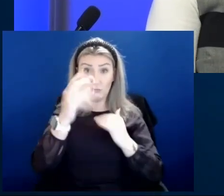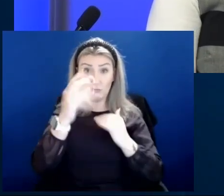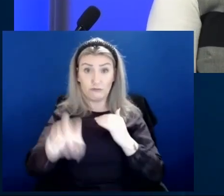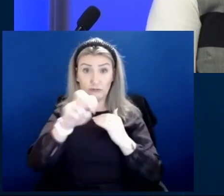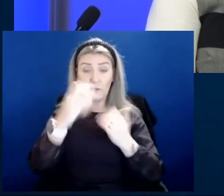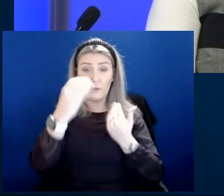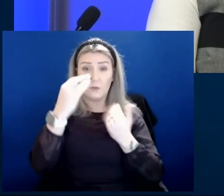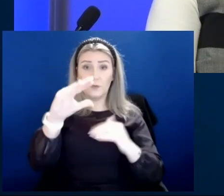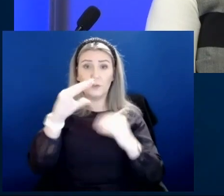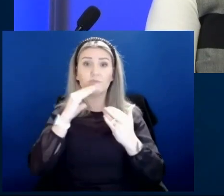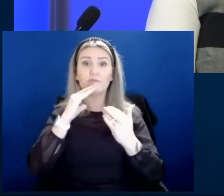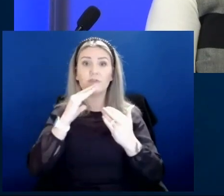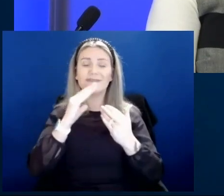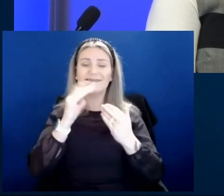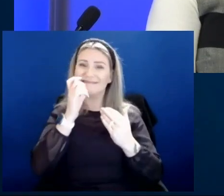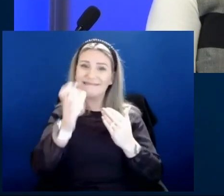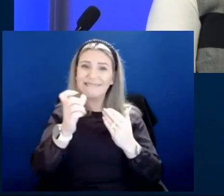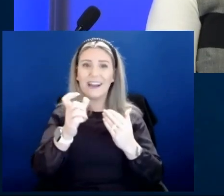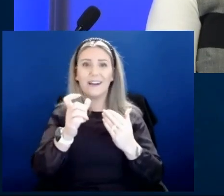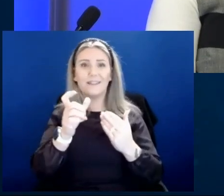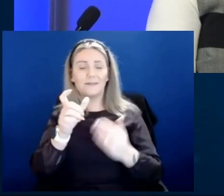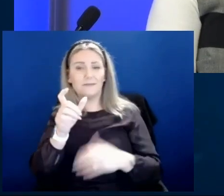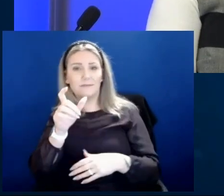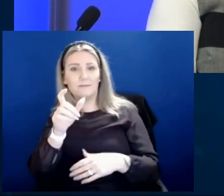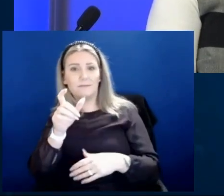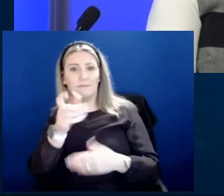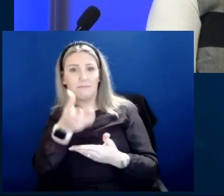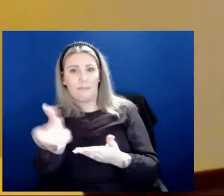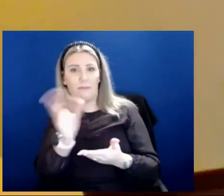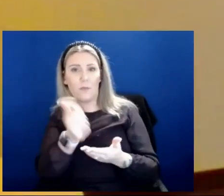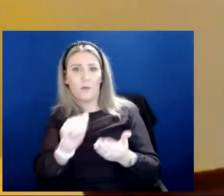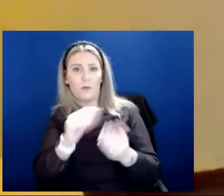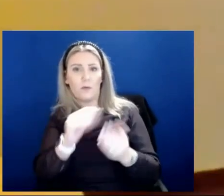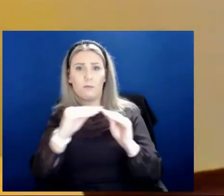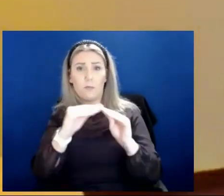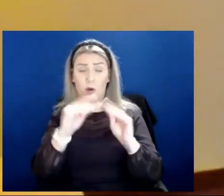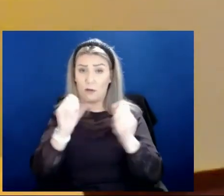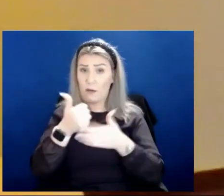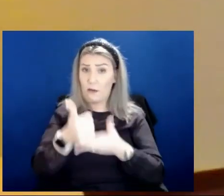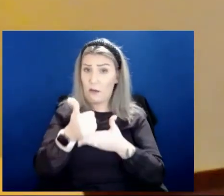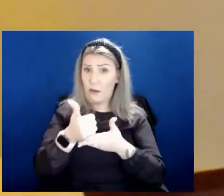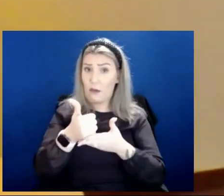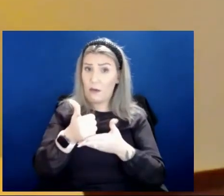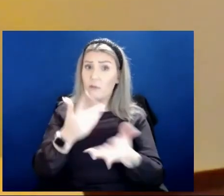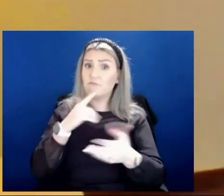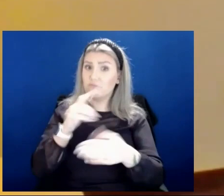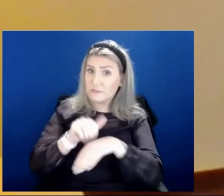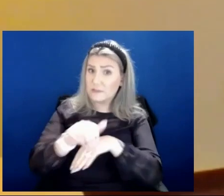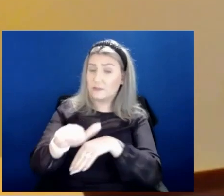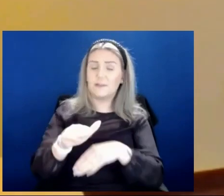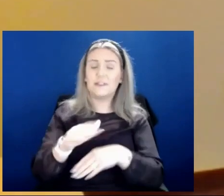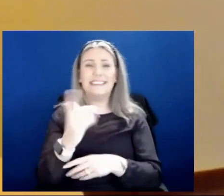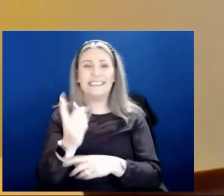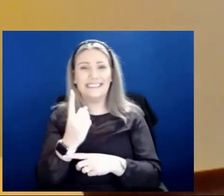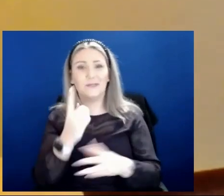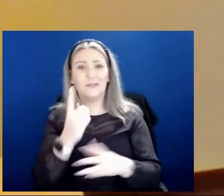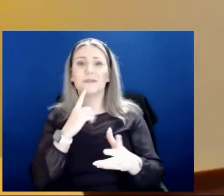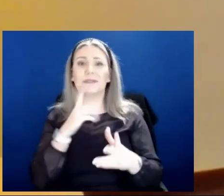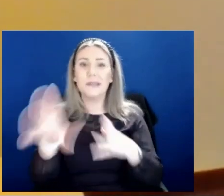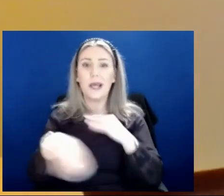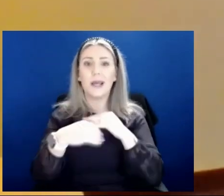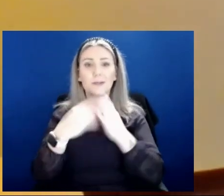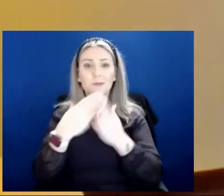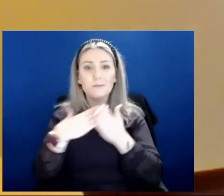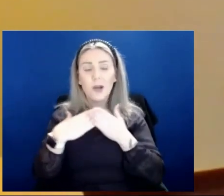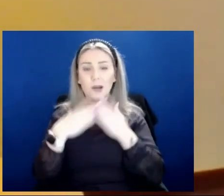that helping you get to the places where you're needed most? Yes, absolutely. There's always, the little extra step of trying to